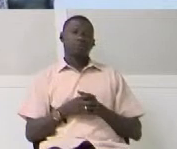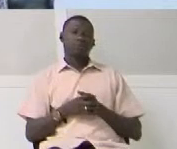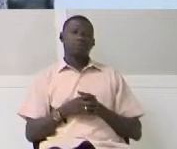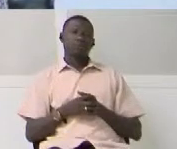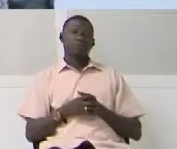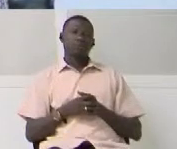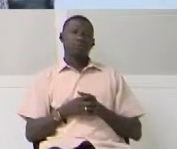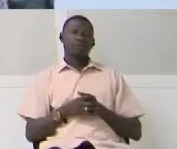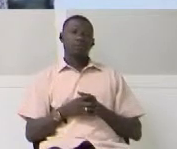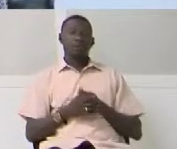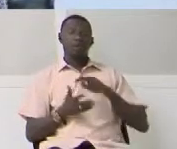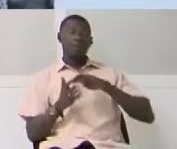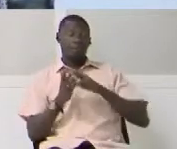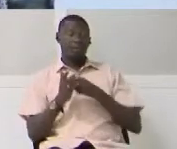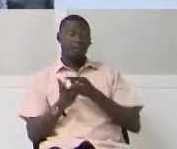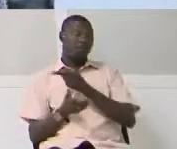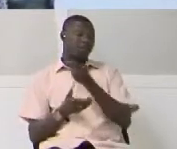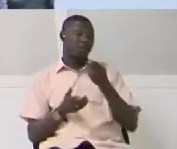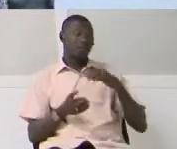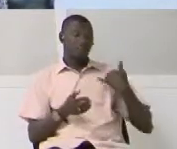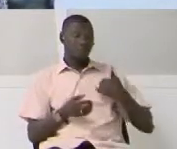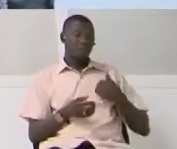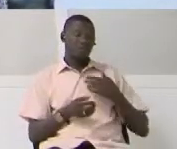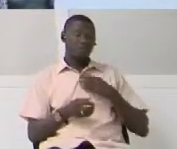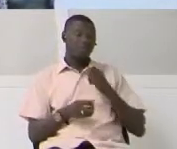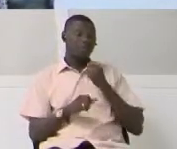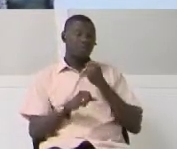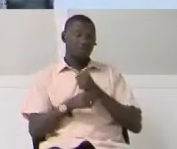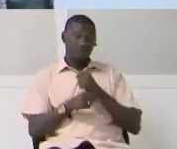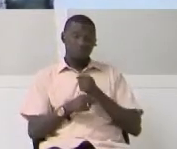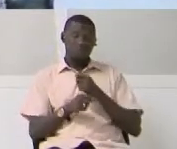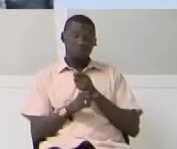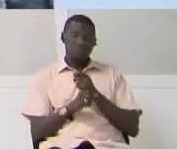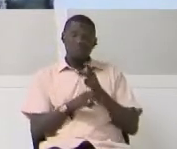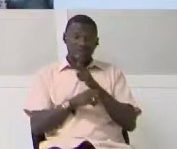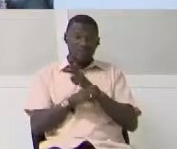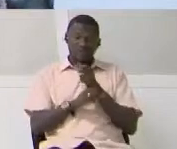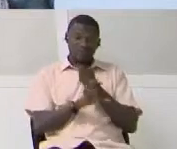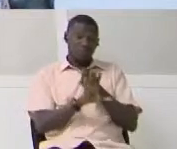therefore, these people, wherever the evidence was, they will try to secure it for themselves.